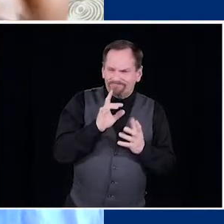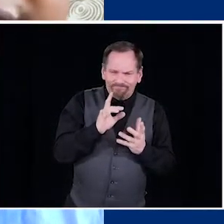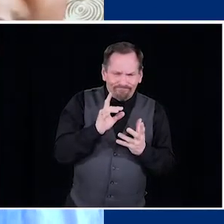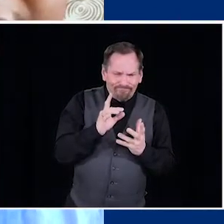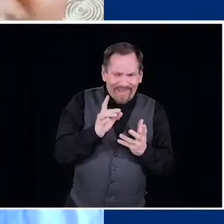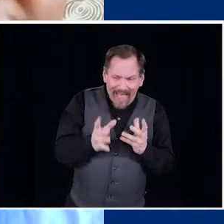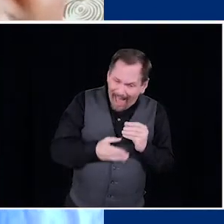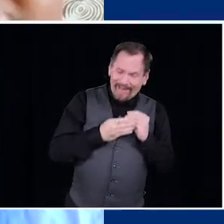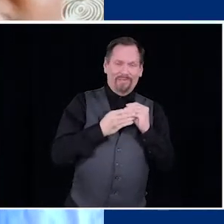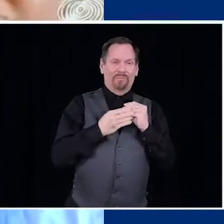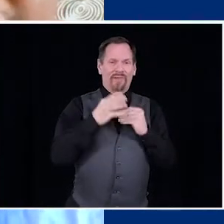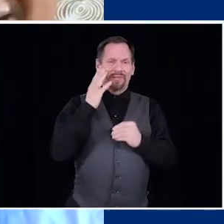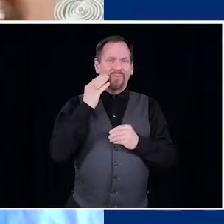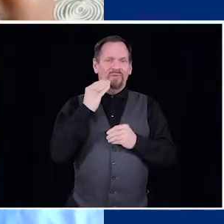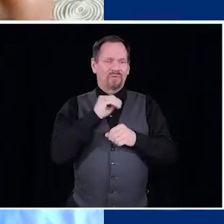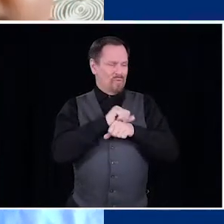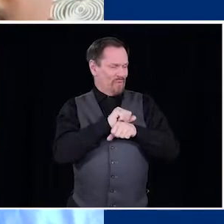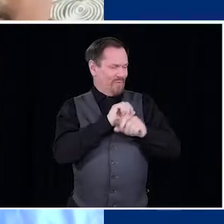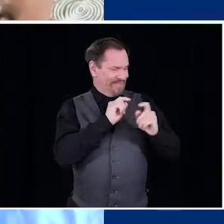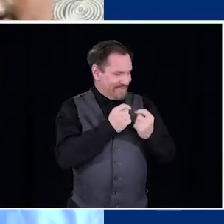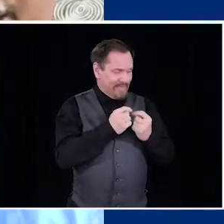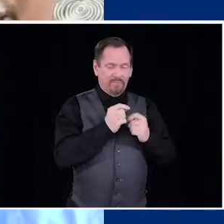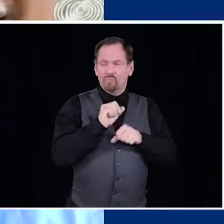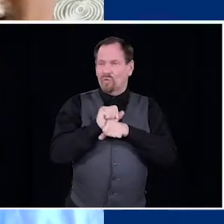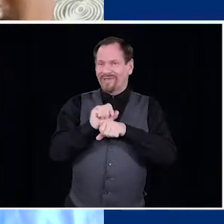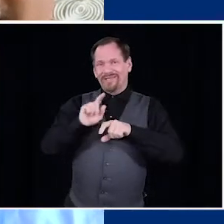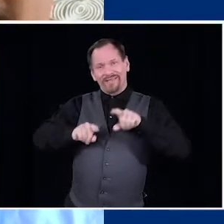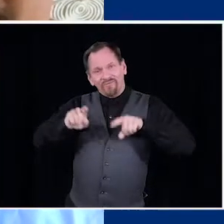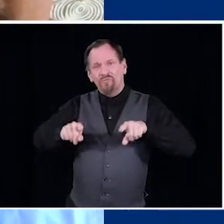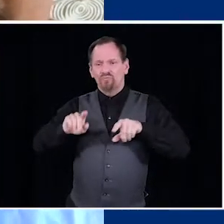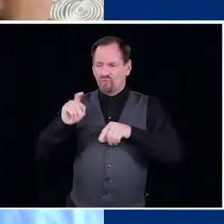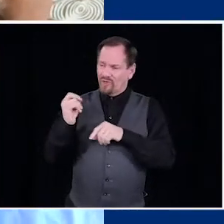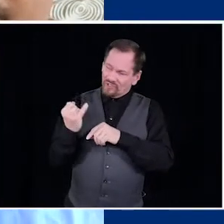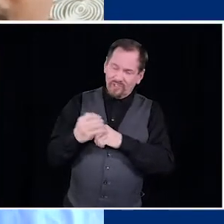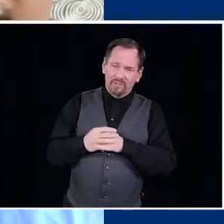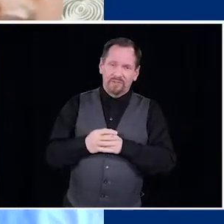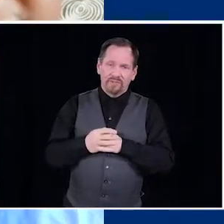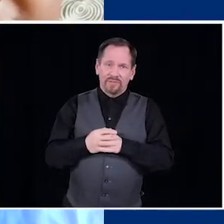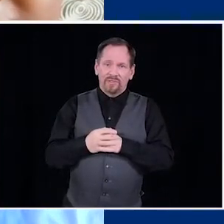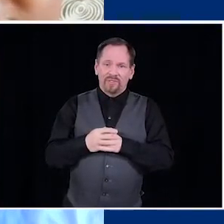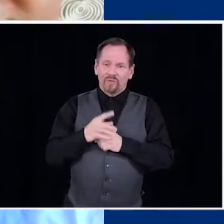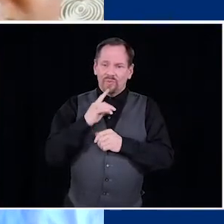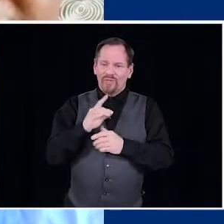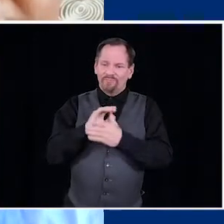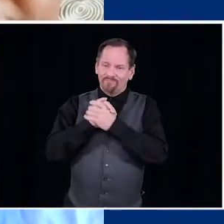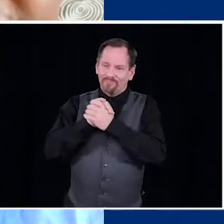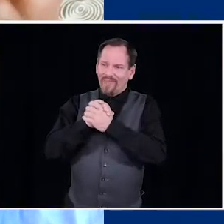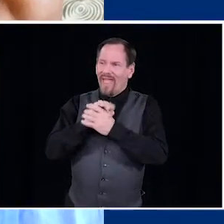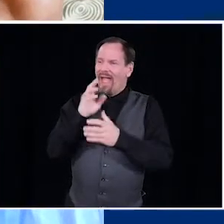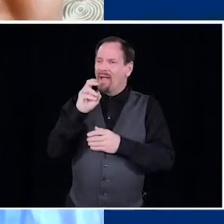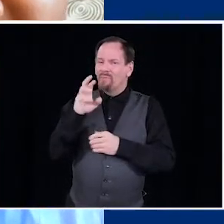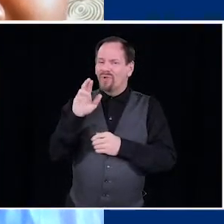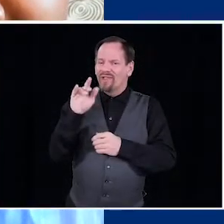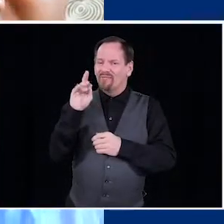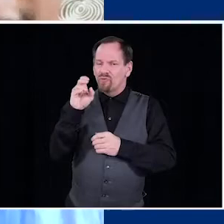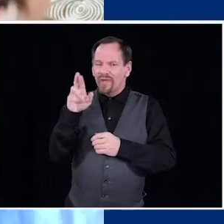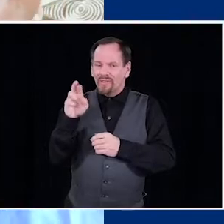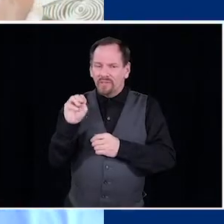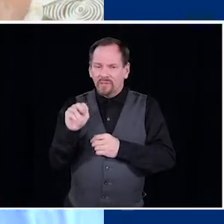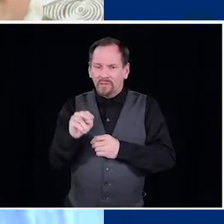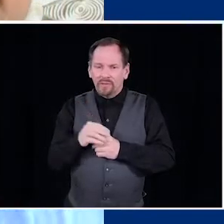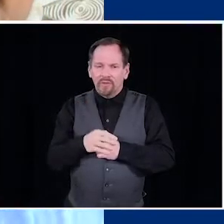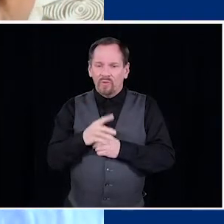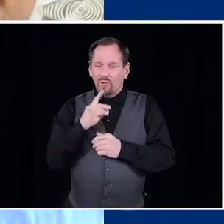really enhanced my experience working on teams, working on different projects. Special shout out to Amber Liverpool, who's also